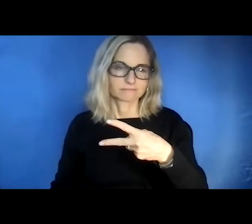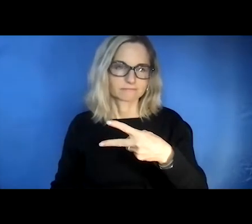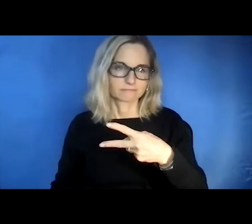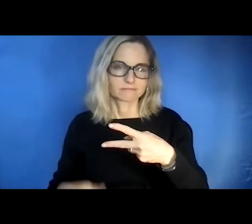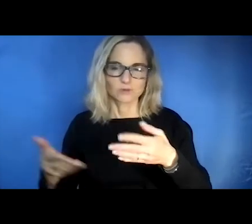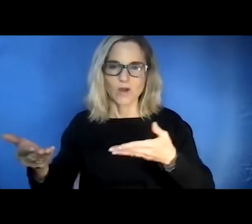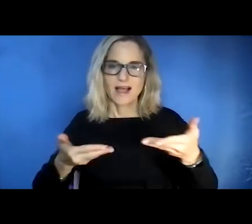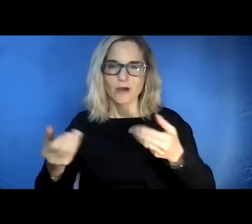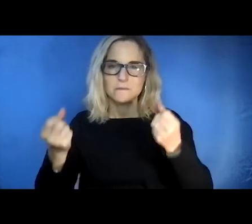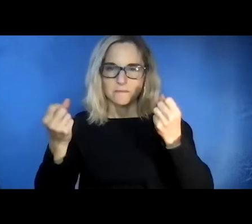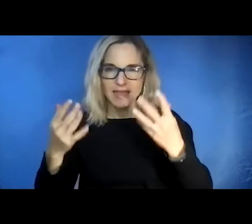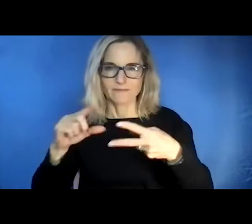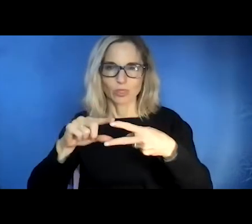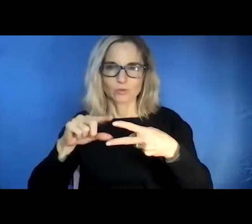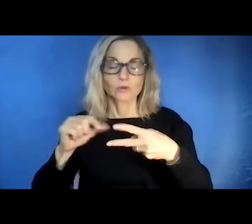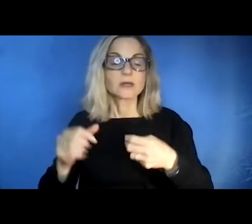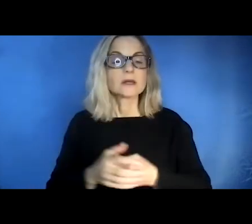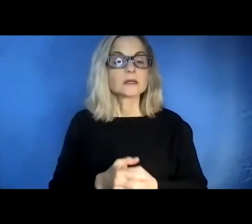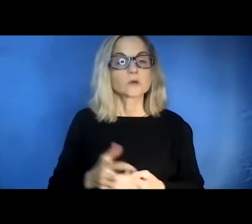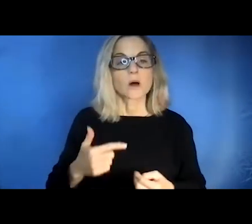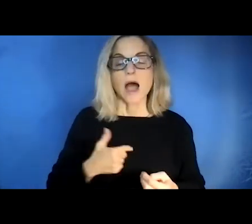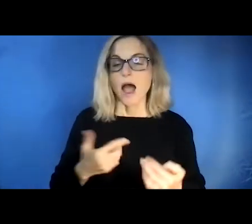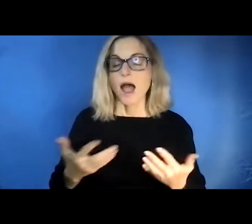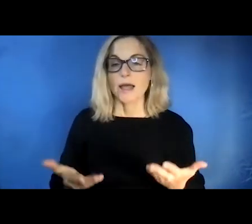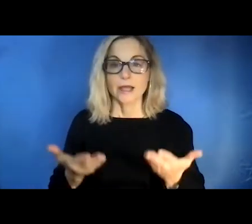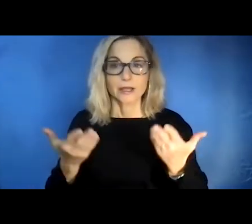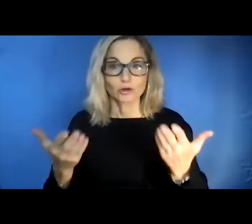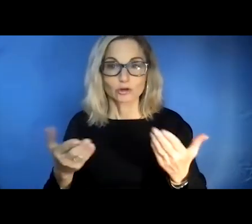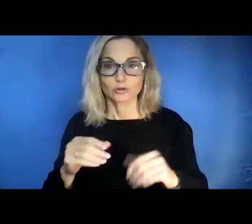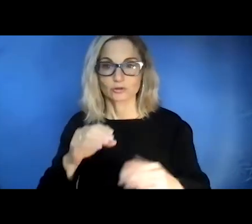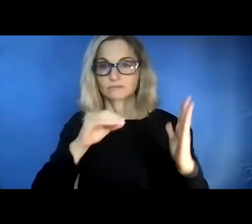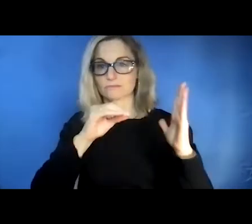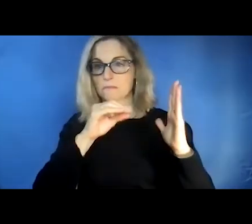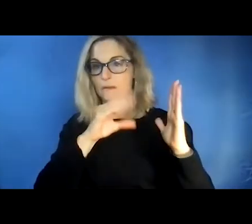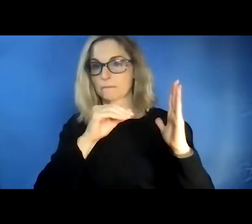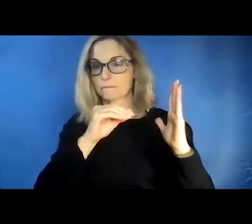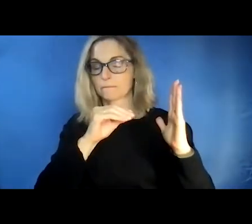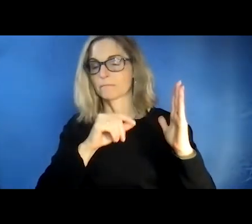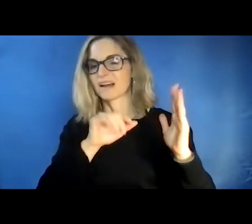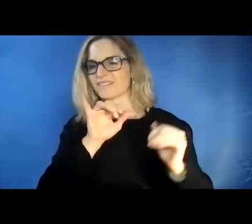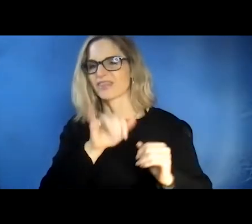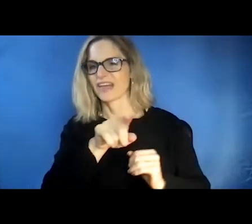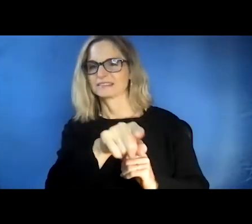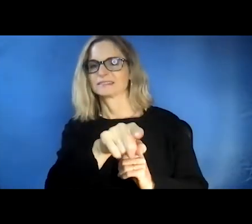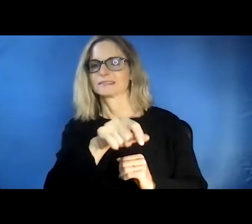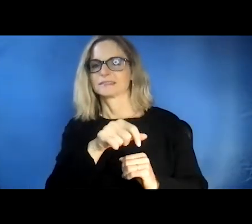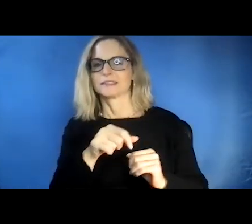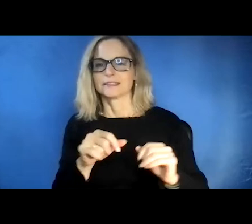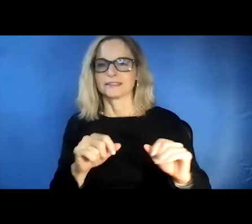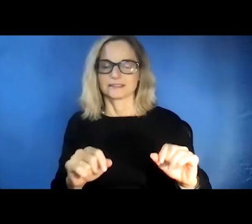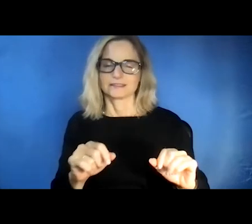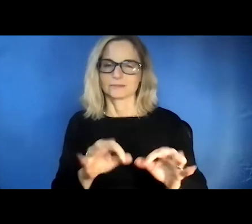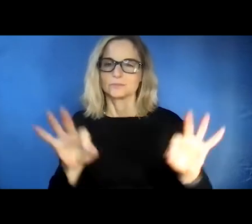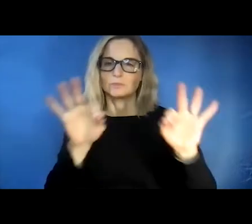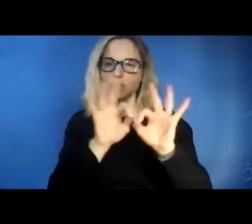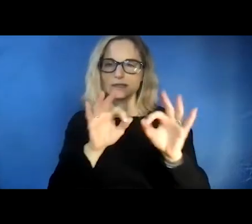So as you can see, I encourage you to take a screenshot, get your camera out, take a photo of this slide right here. It gives you more